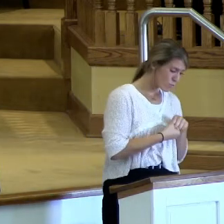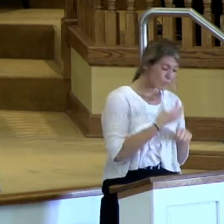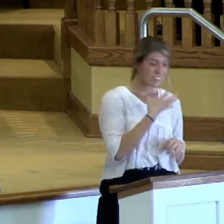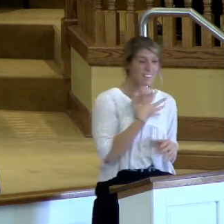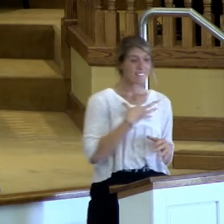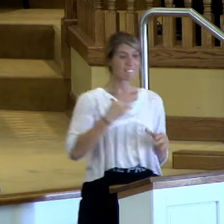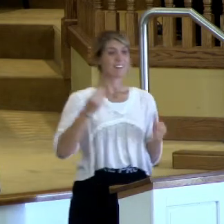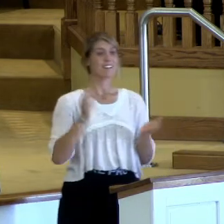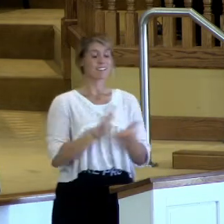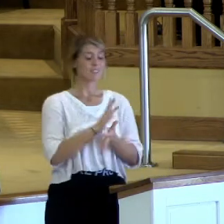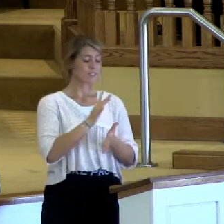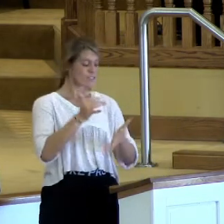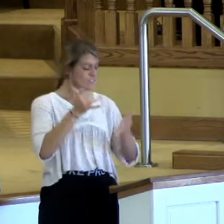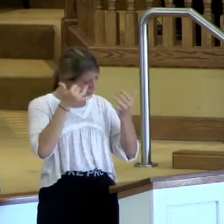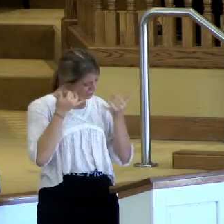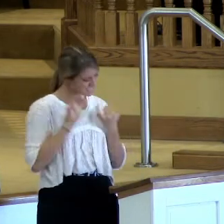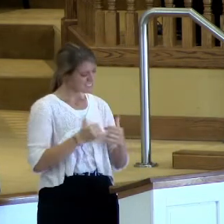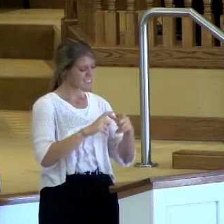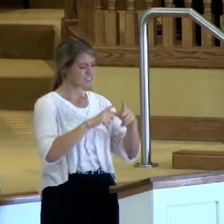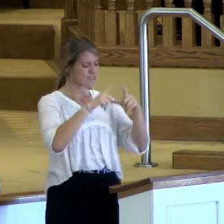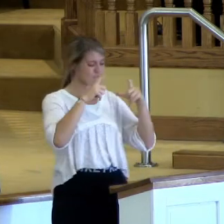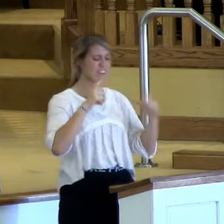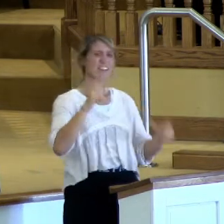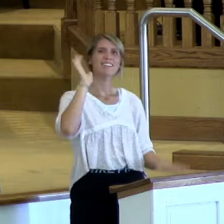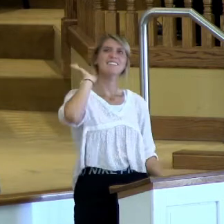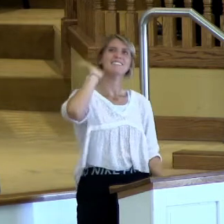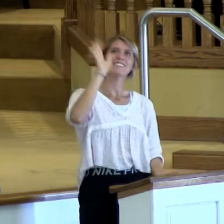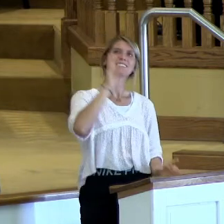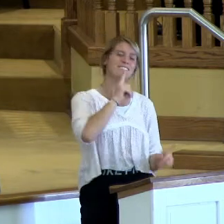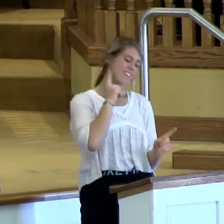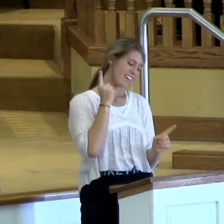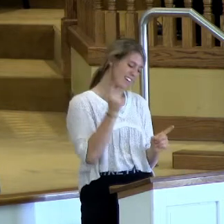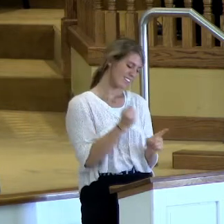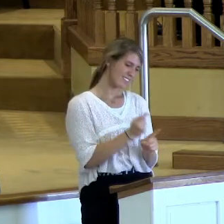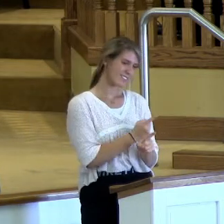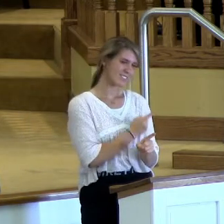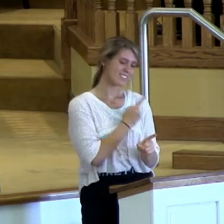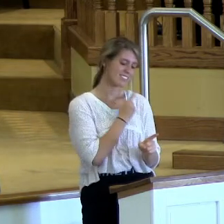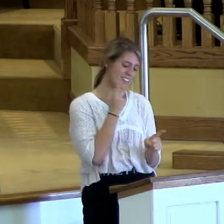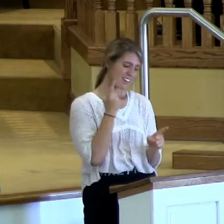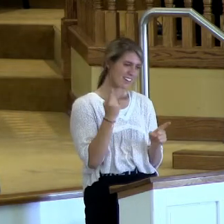forget. In grief and in glory, still great is his